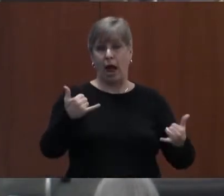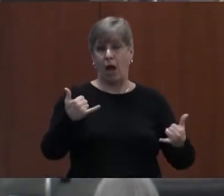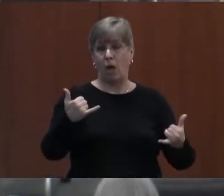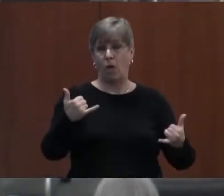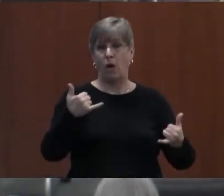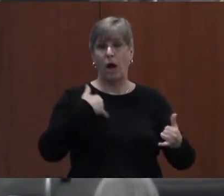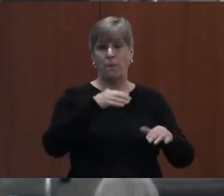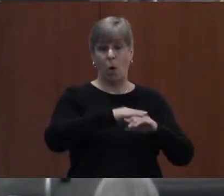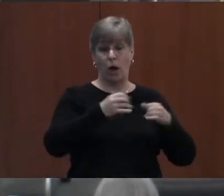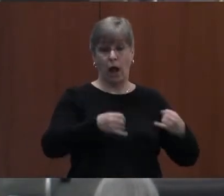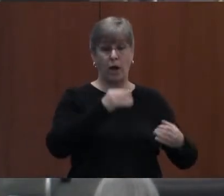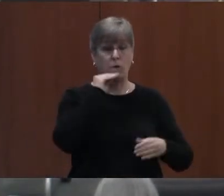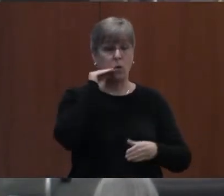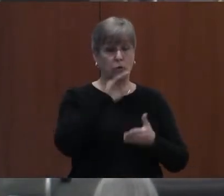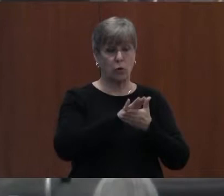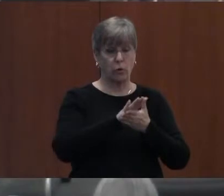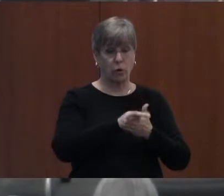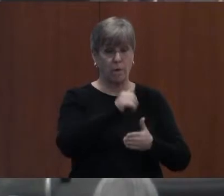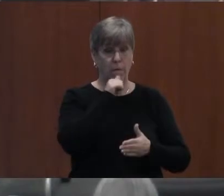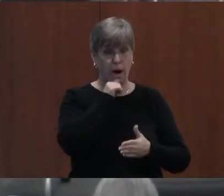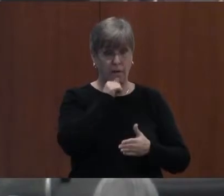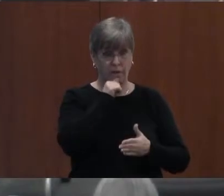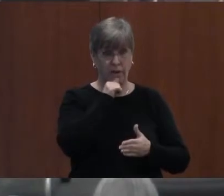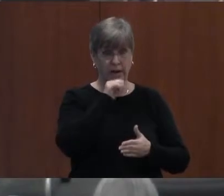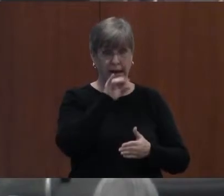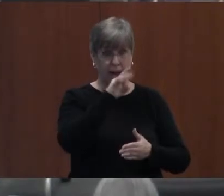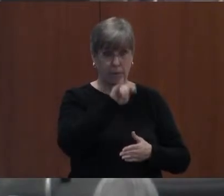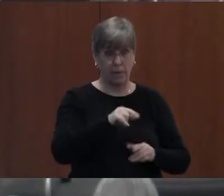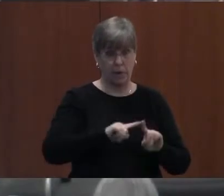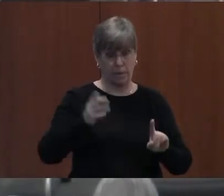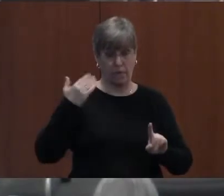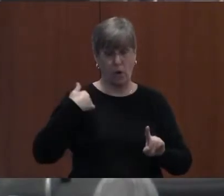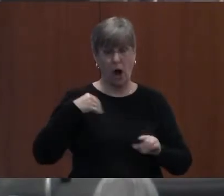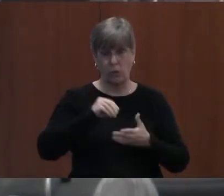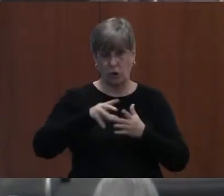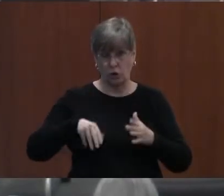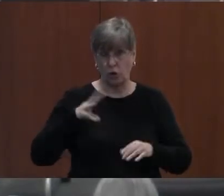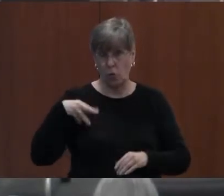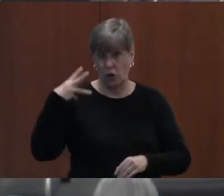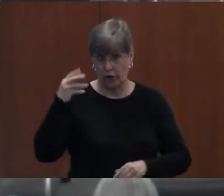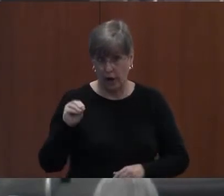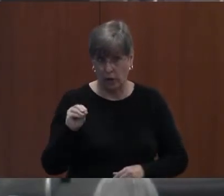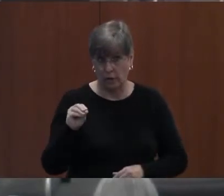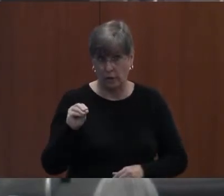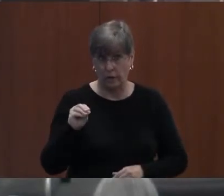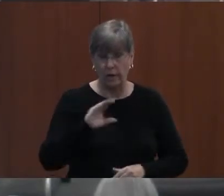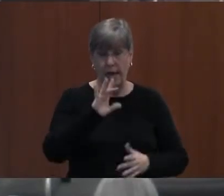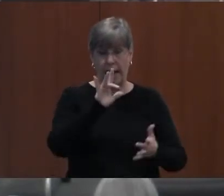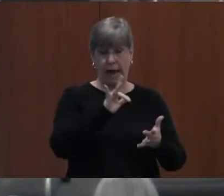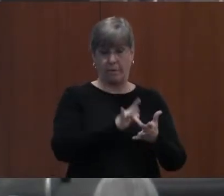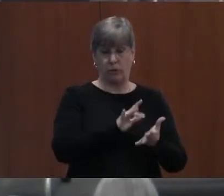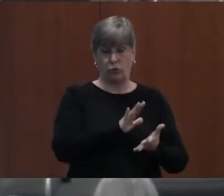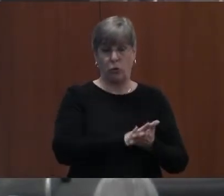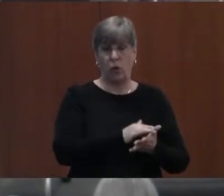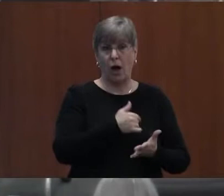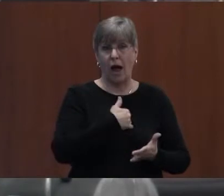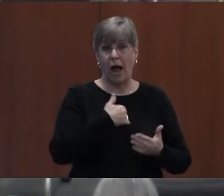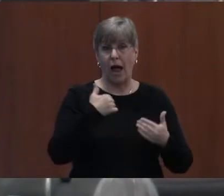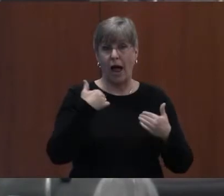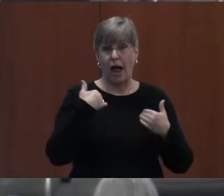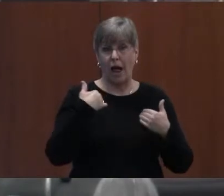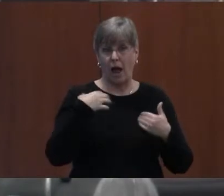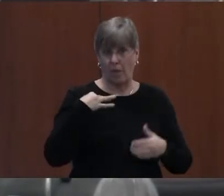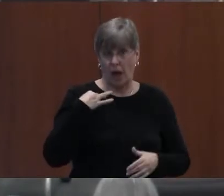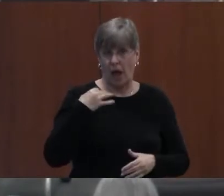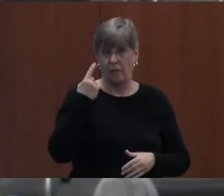online homeschooling through a private academy, but I was a student in Washington County. In middle school, I had